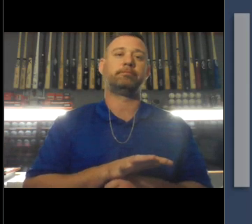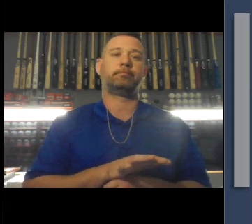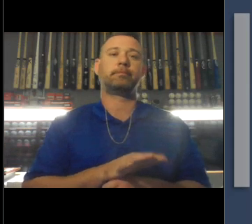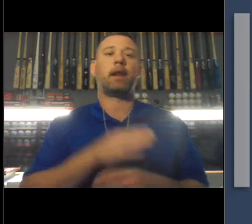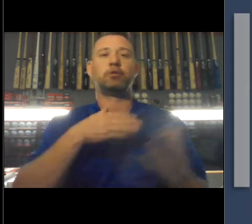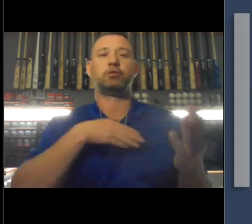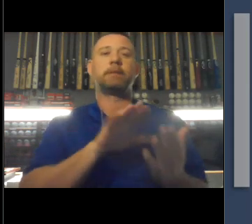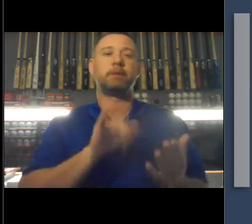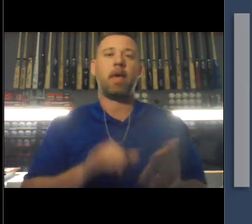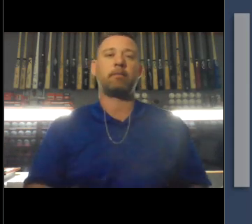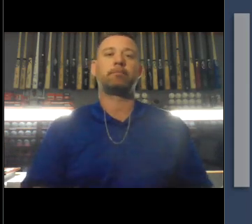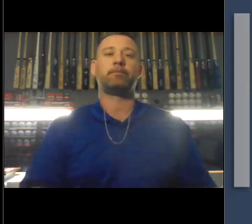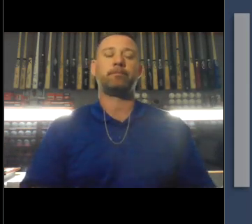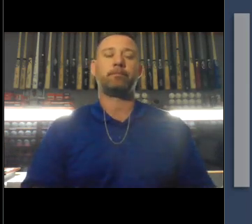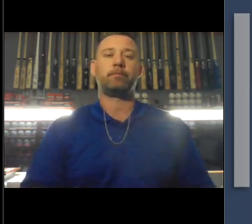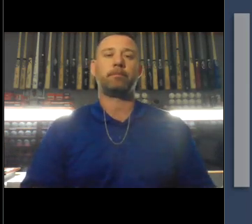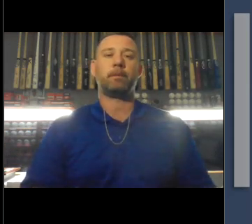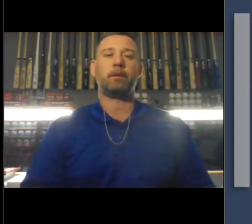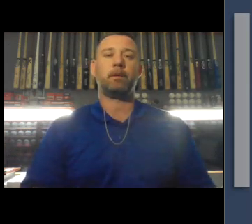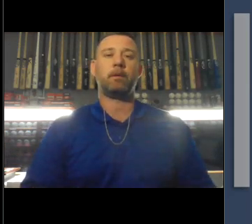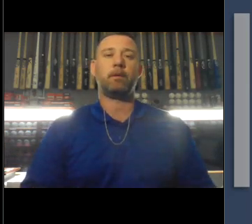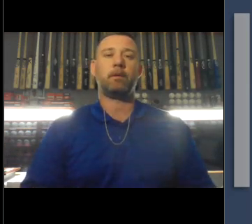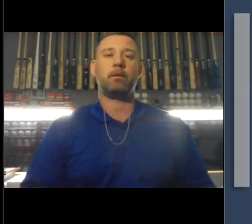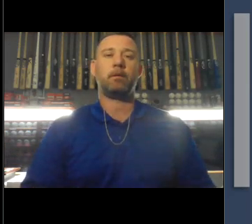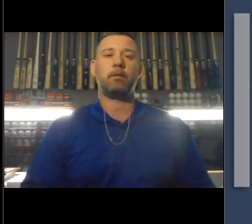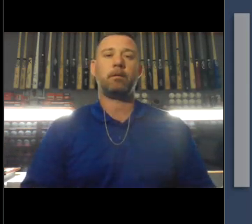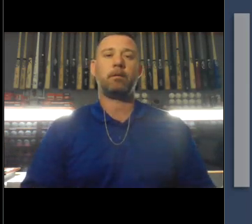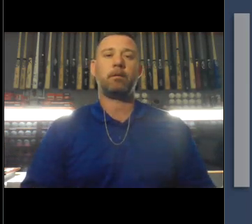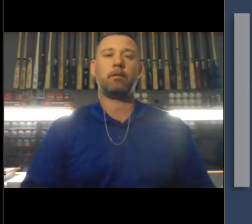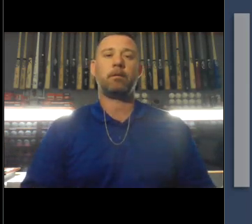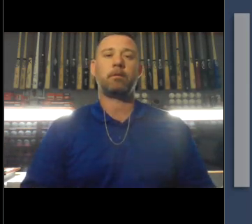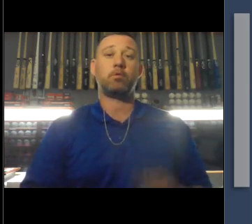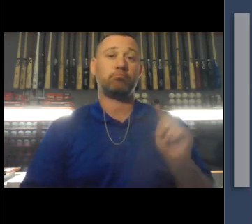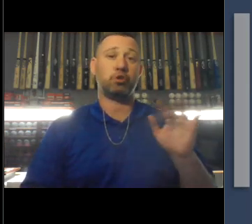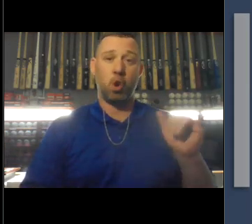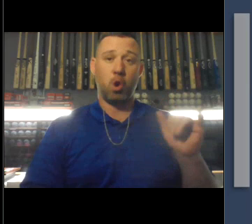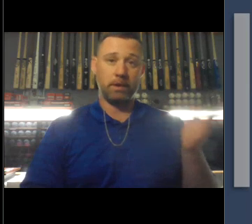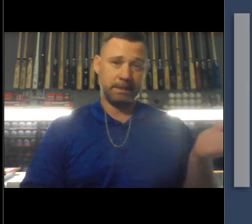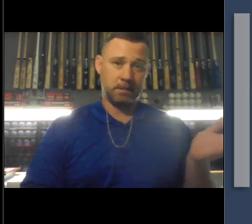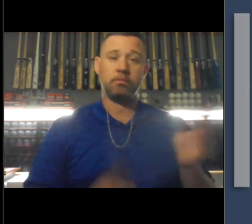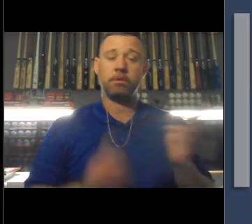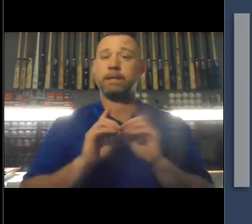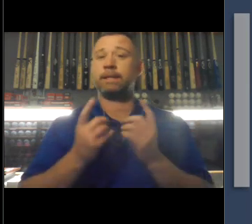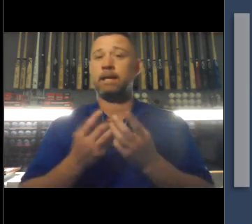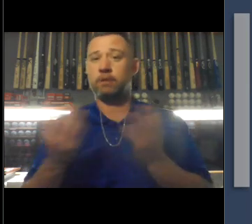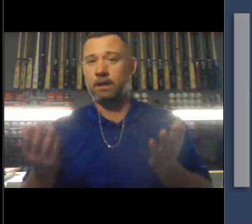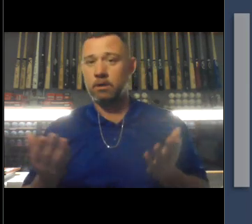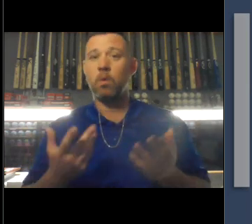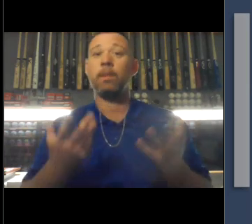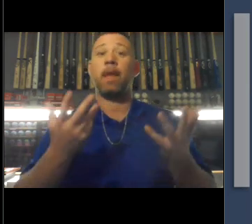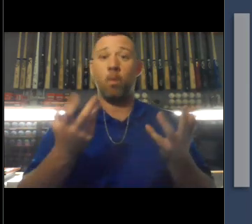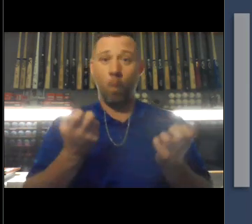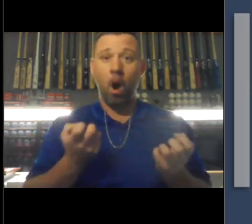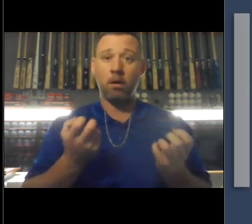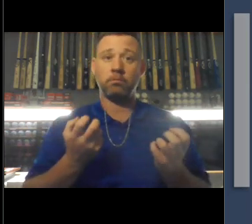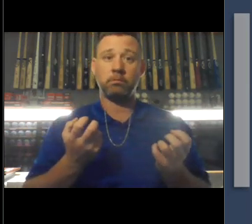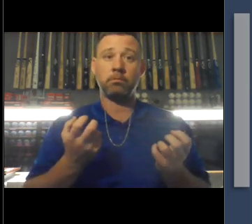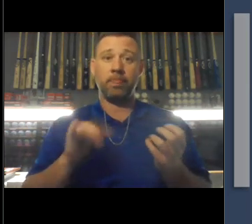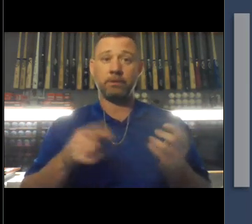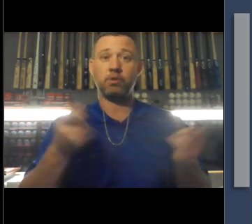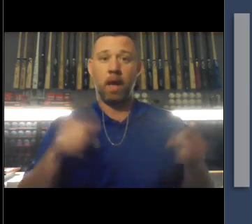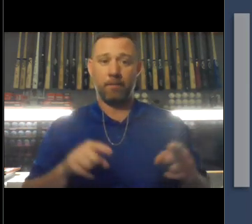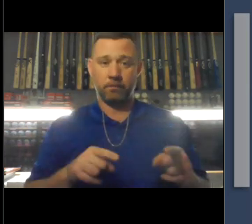mentioned, Commissioner Liu. So Tony's up here now. All the rest of the district directors are watching this. And so I